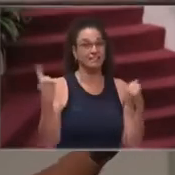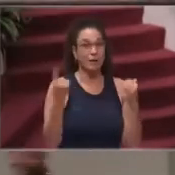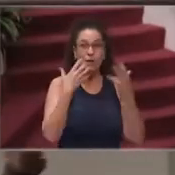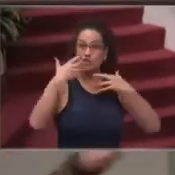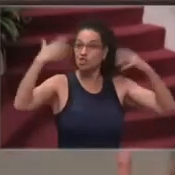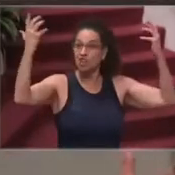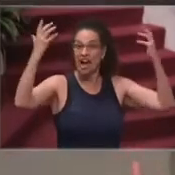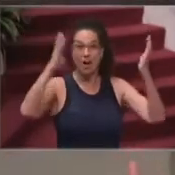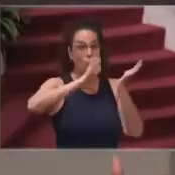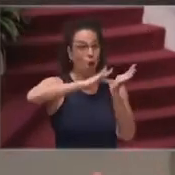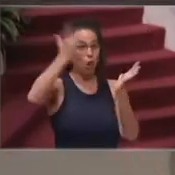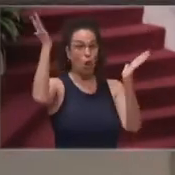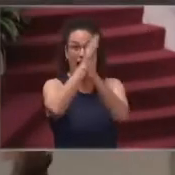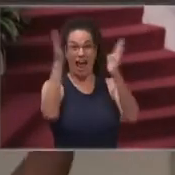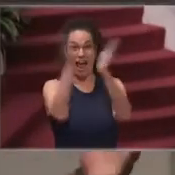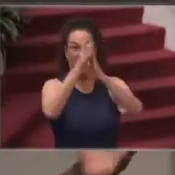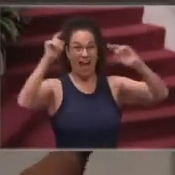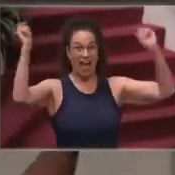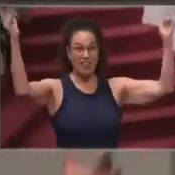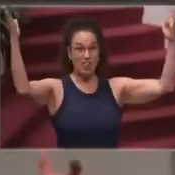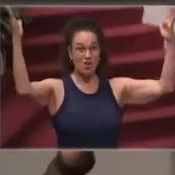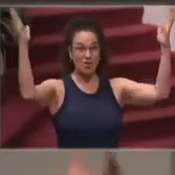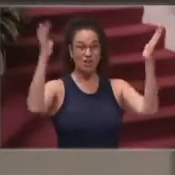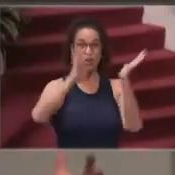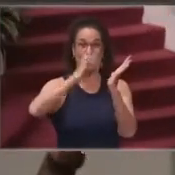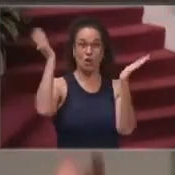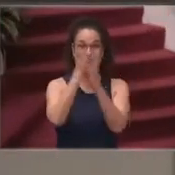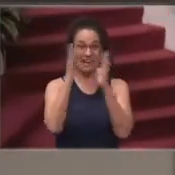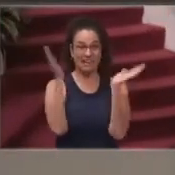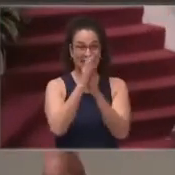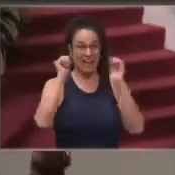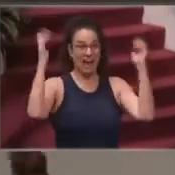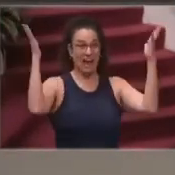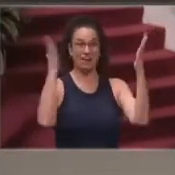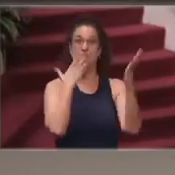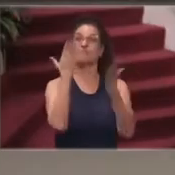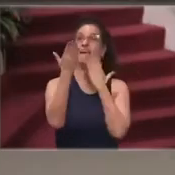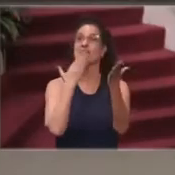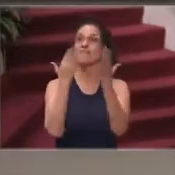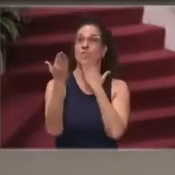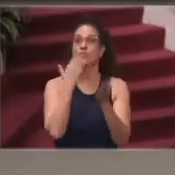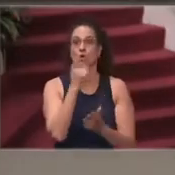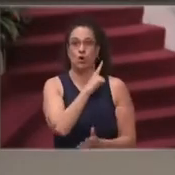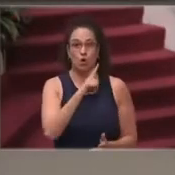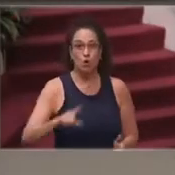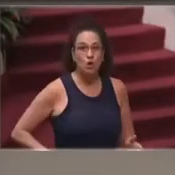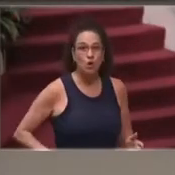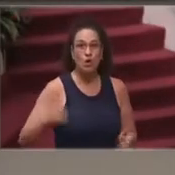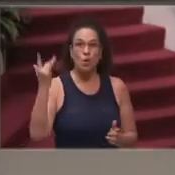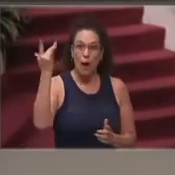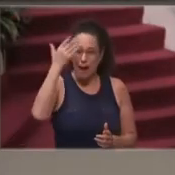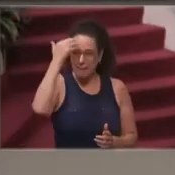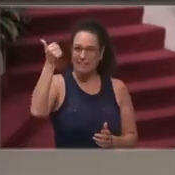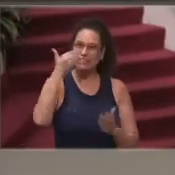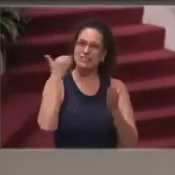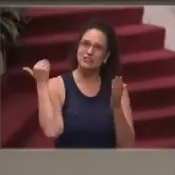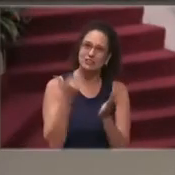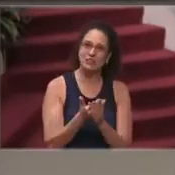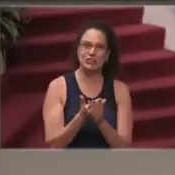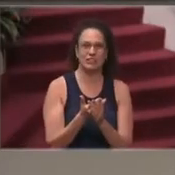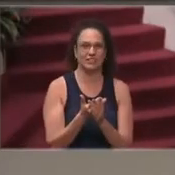glory. Hallelujah. And someone shout thank you, Lord, for being so